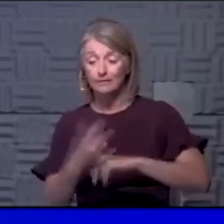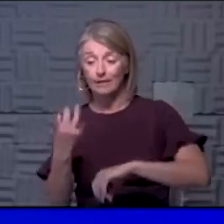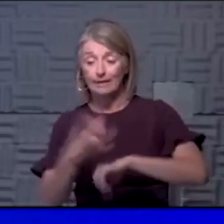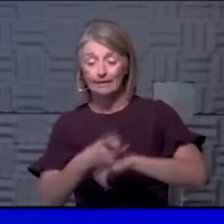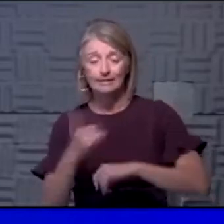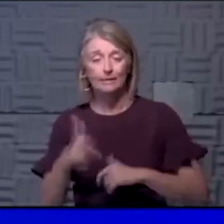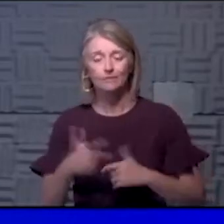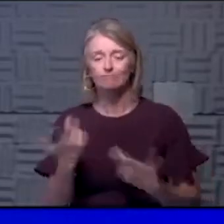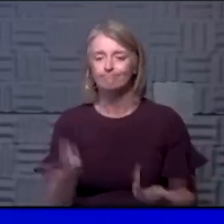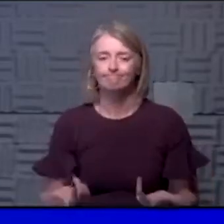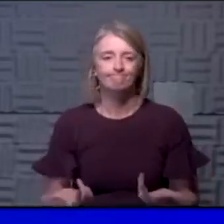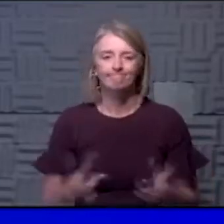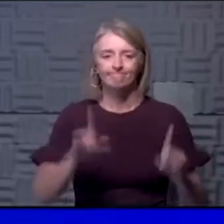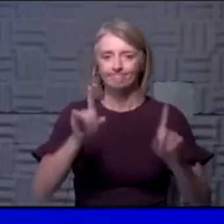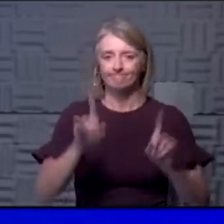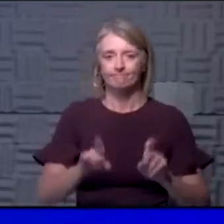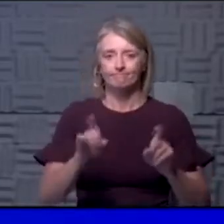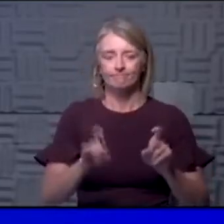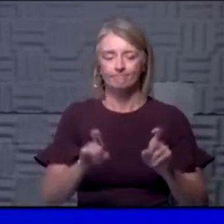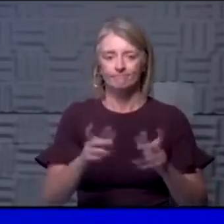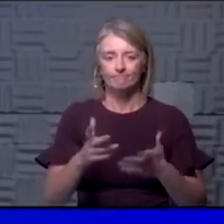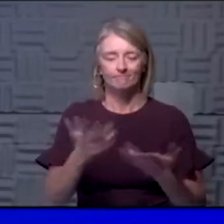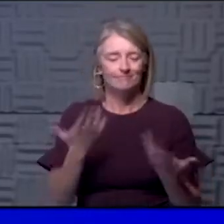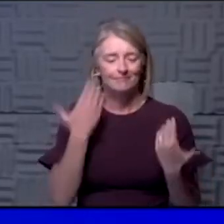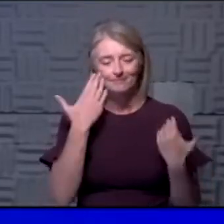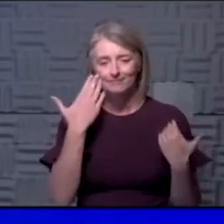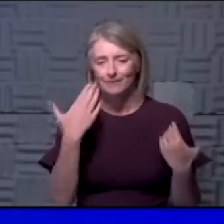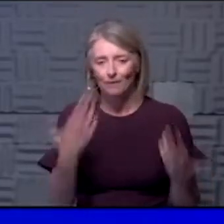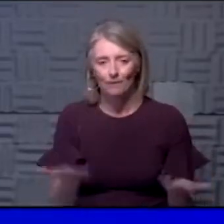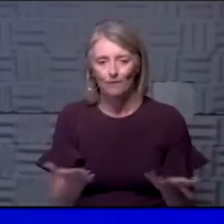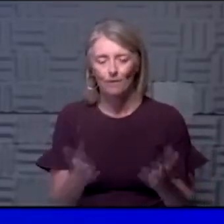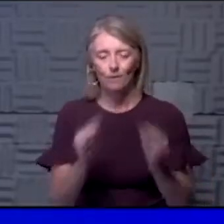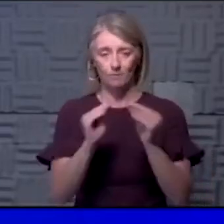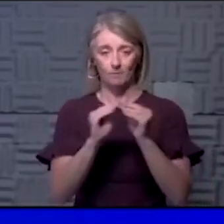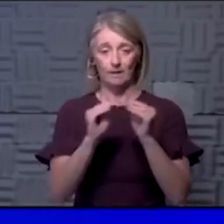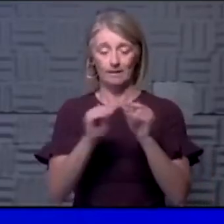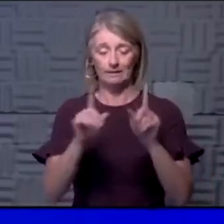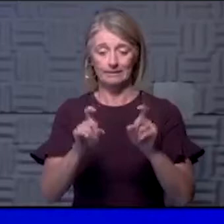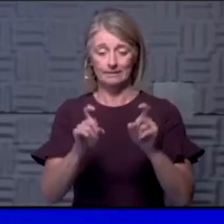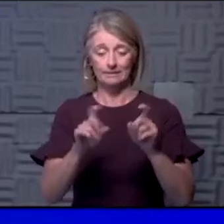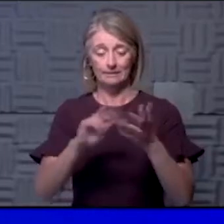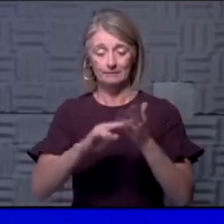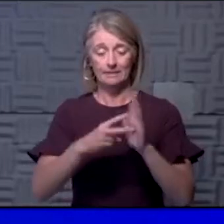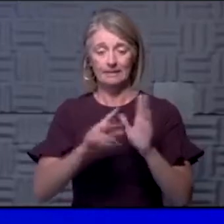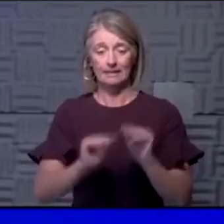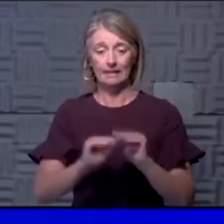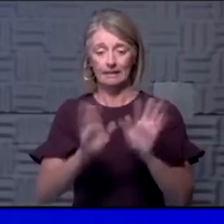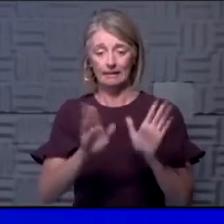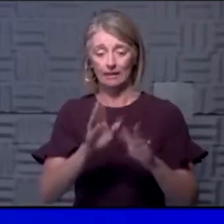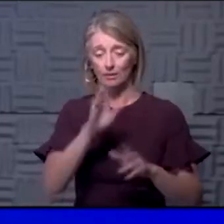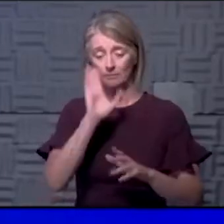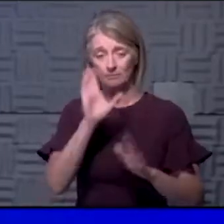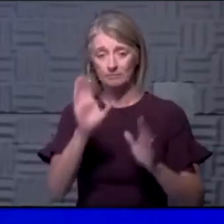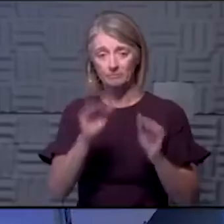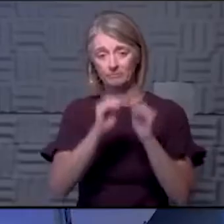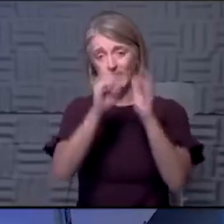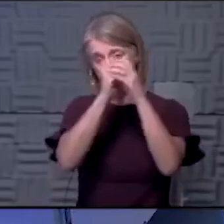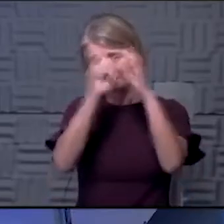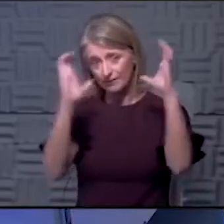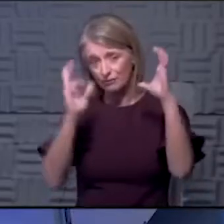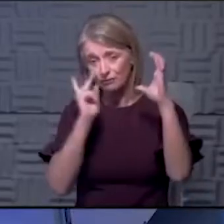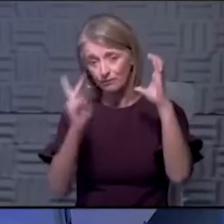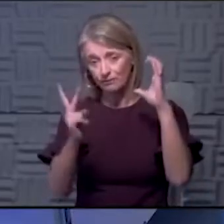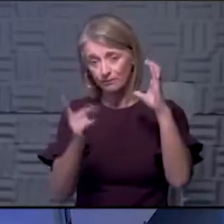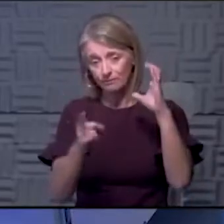days later? Testing does not get you out, but again, it will give a more clear picture of the disease prevalence in the area. And Chris